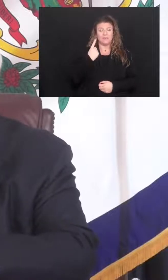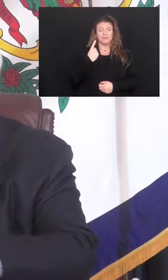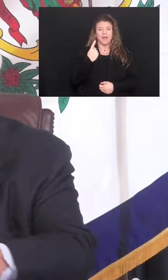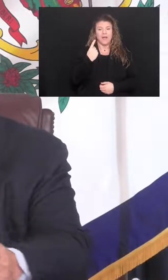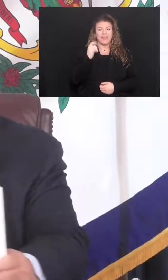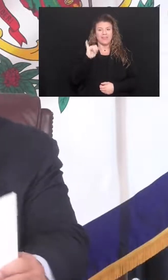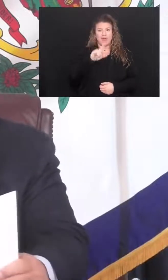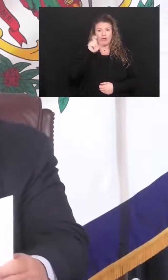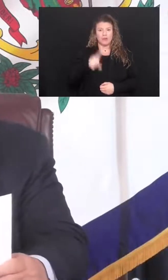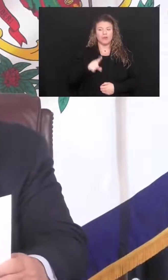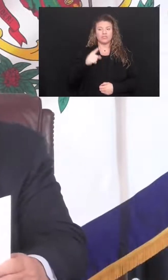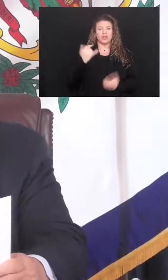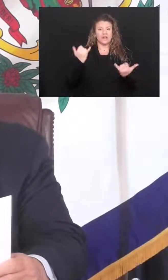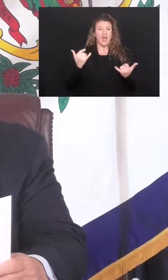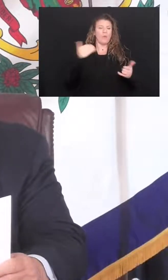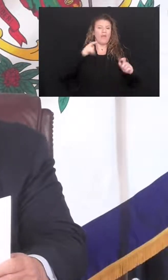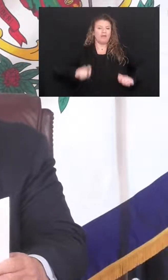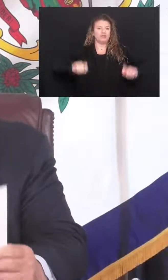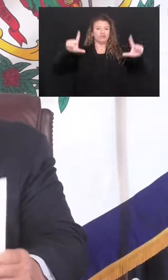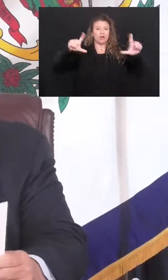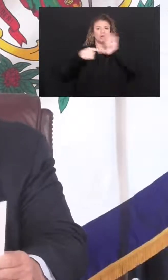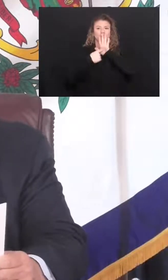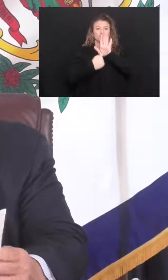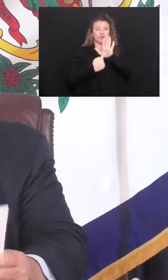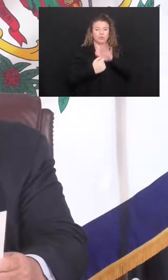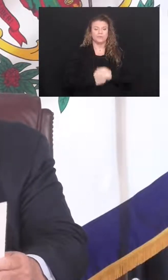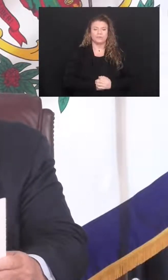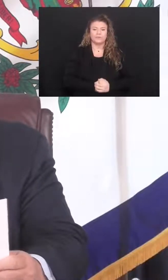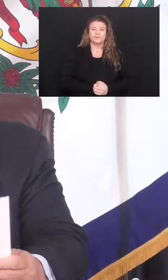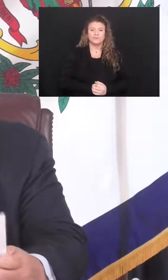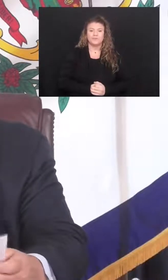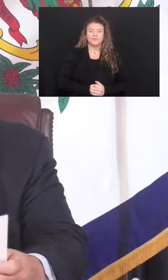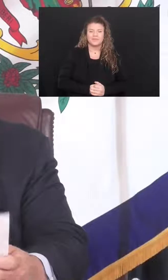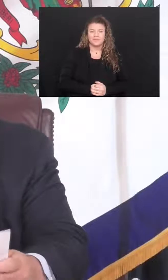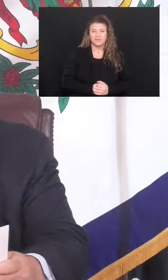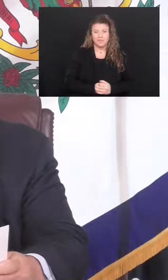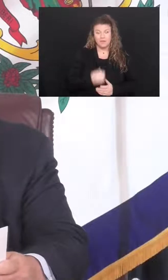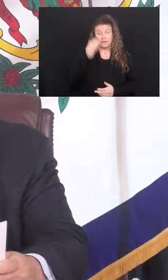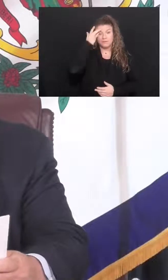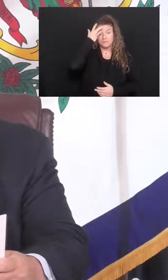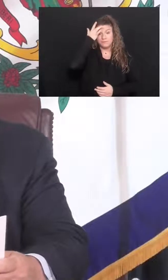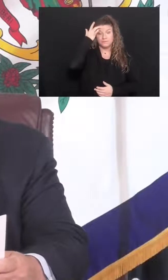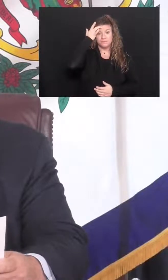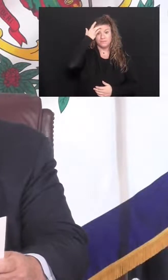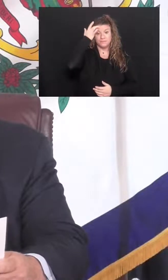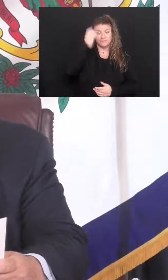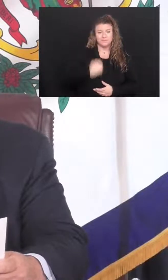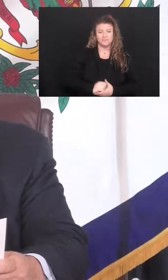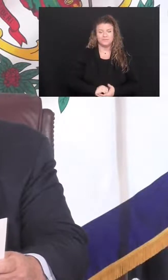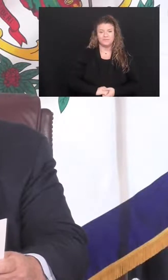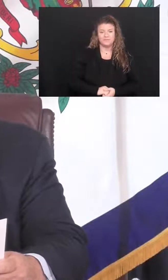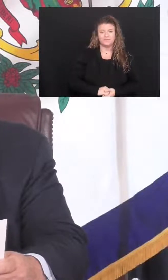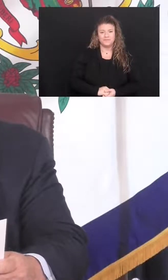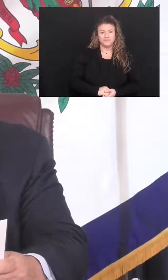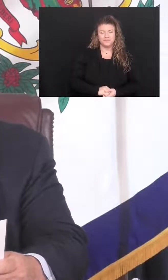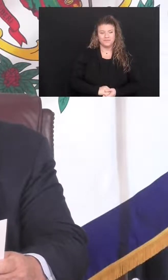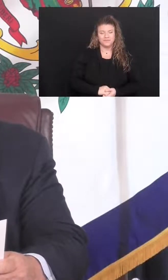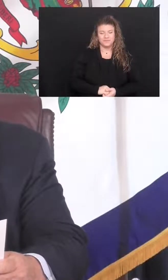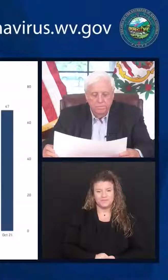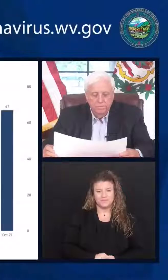real quick. But, you know, have you got that, Jordan? Yeah.